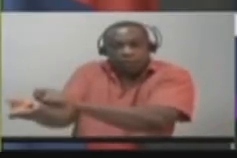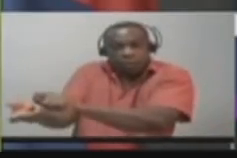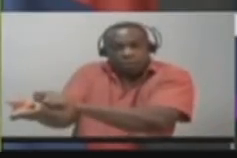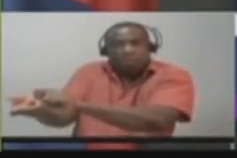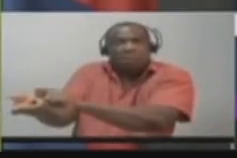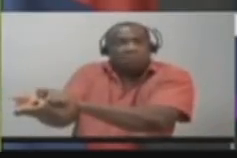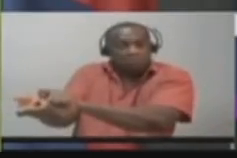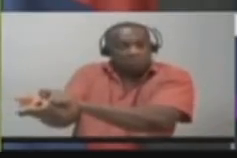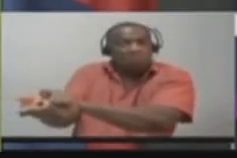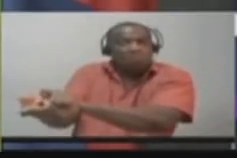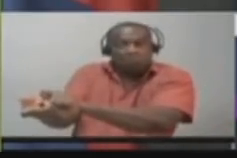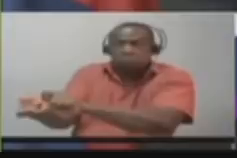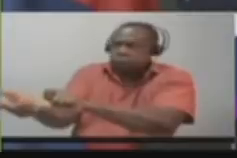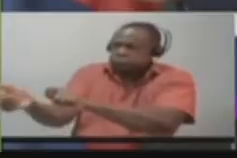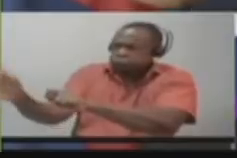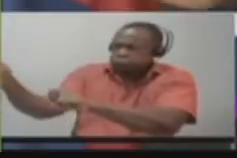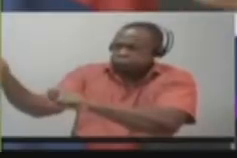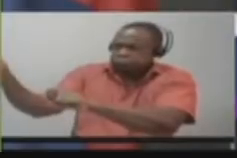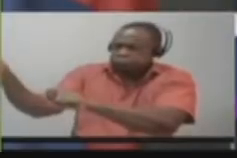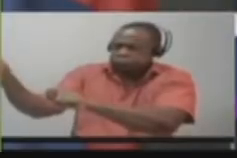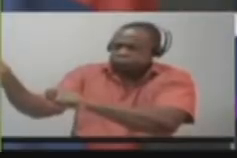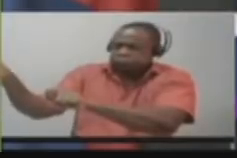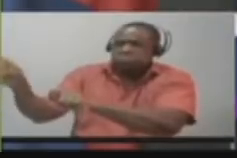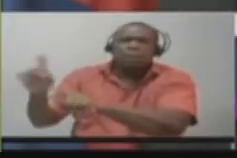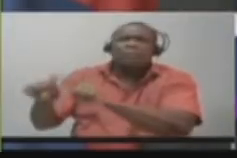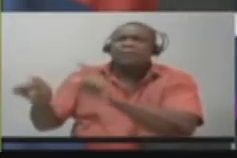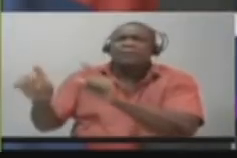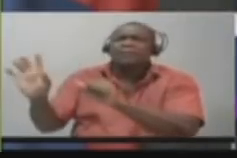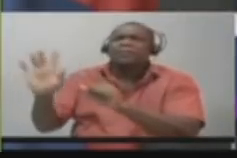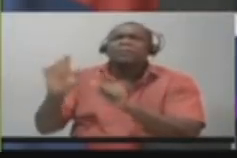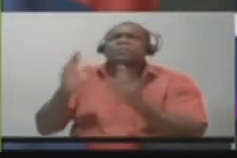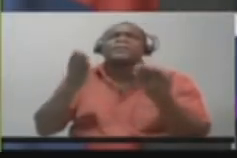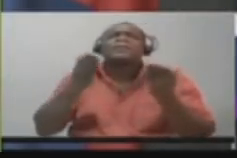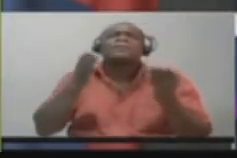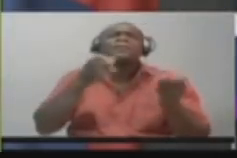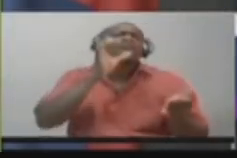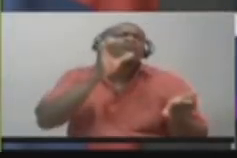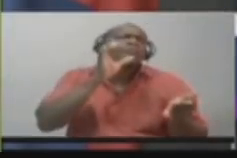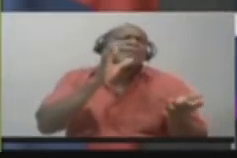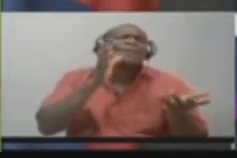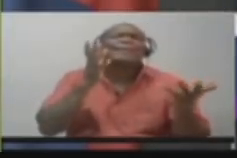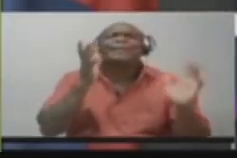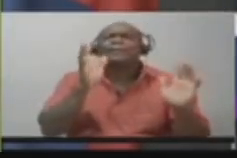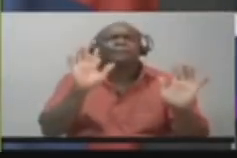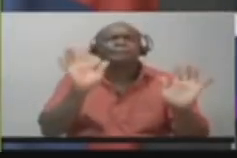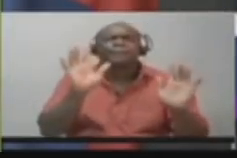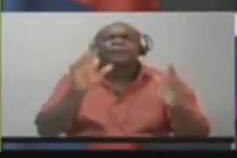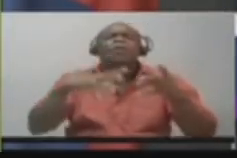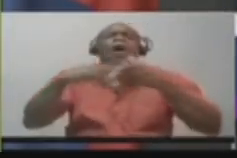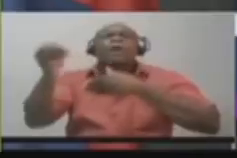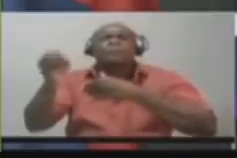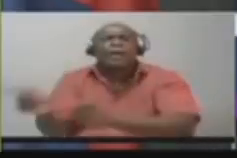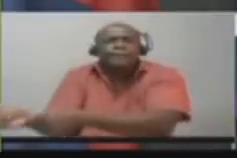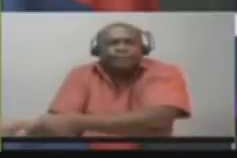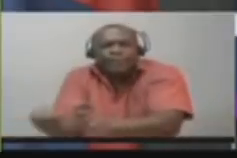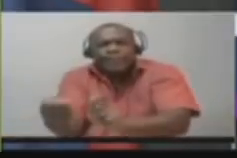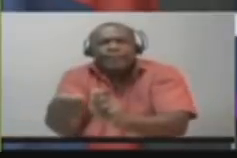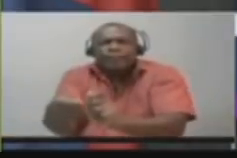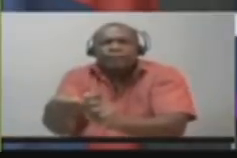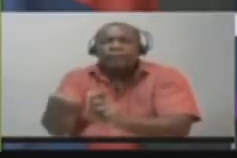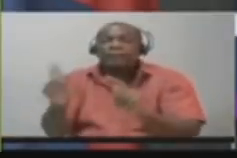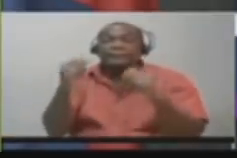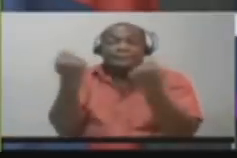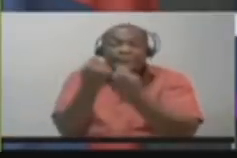use the course as an outdoor area for a group. And of course, no team sport, no contact